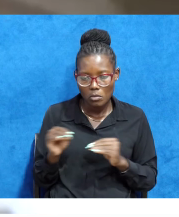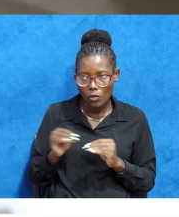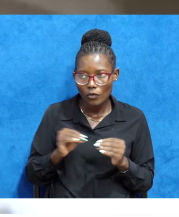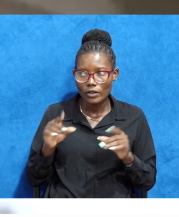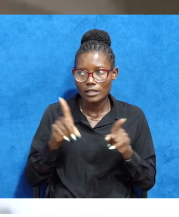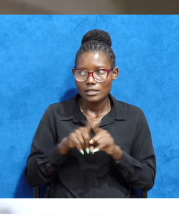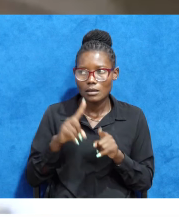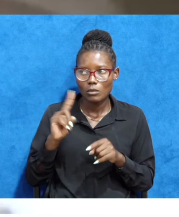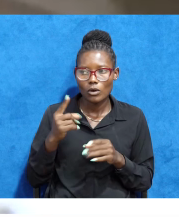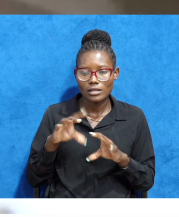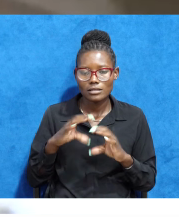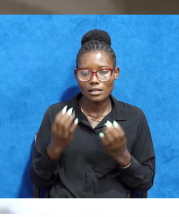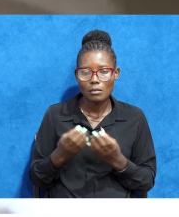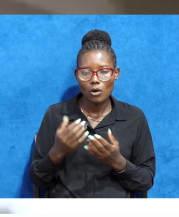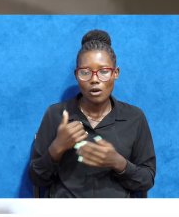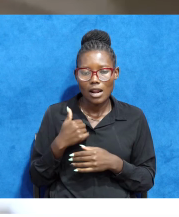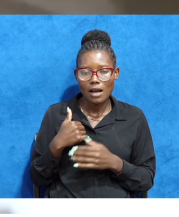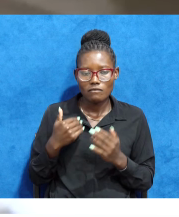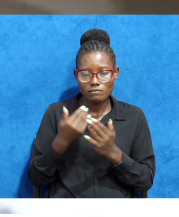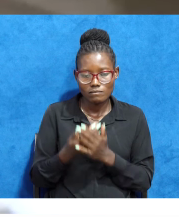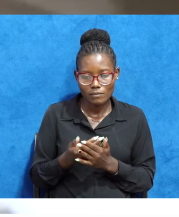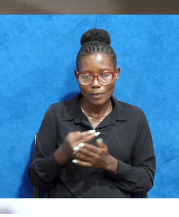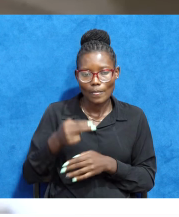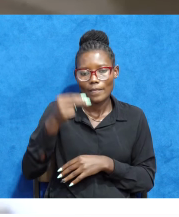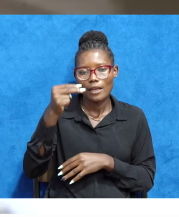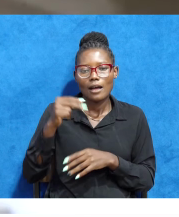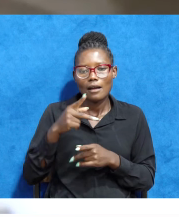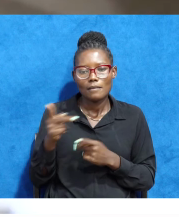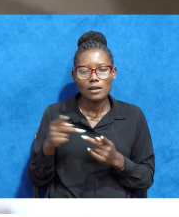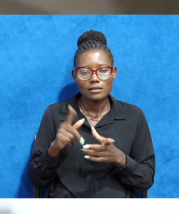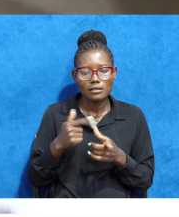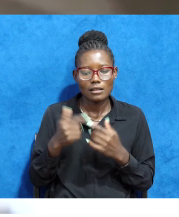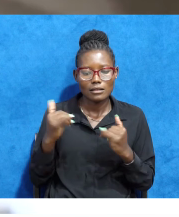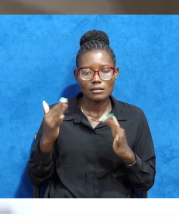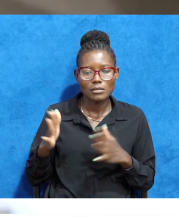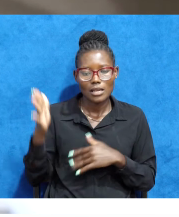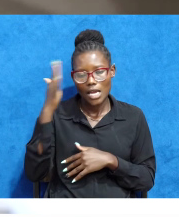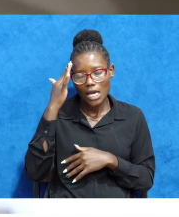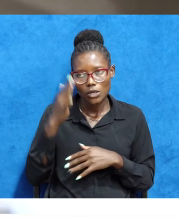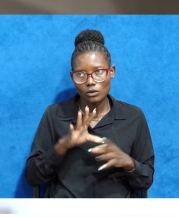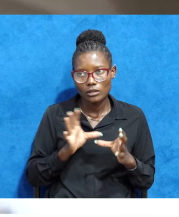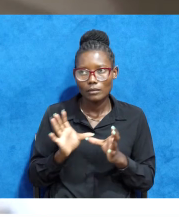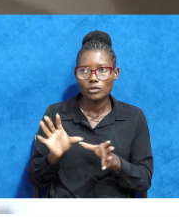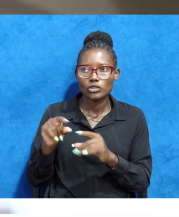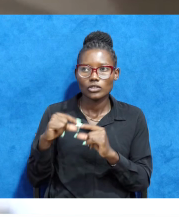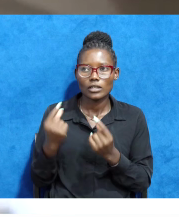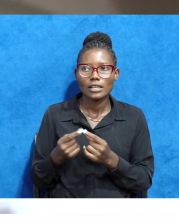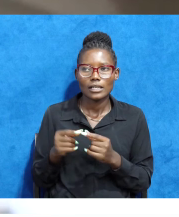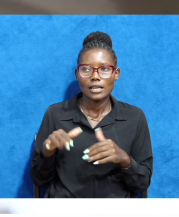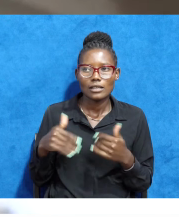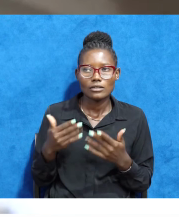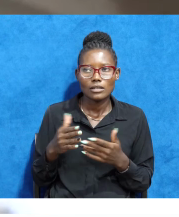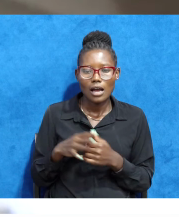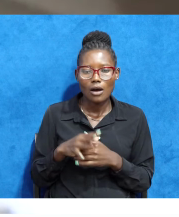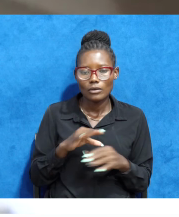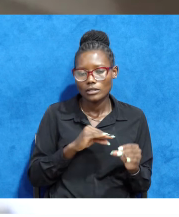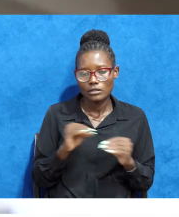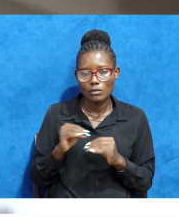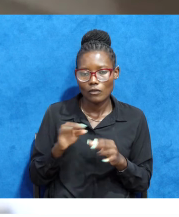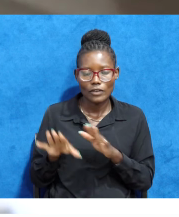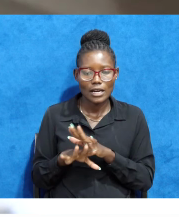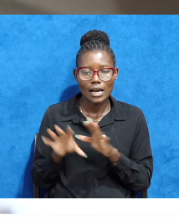case, we are going to emphasize speed under the bar. So there's kind of 2 different ways to think about speed. Is it how fast is the